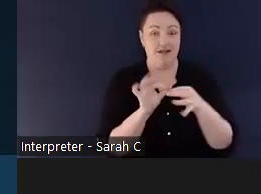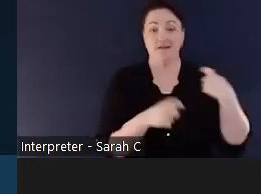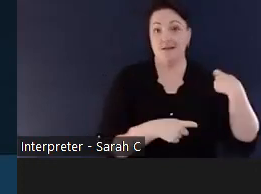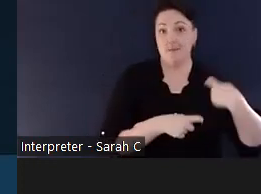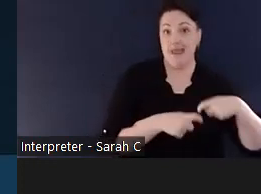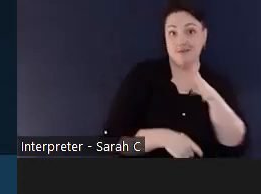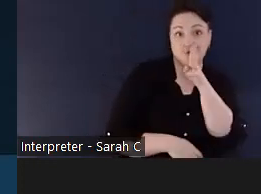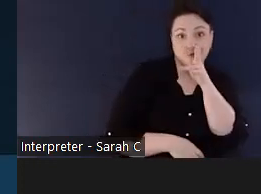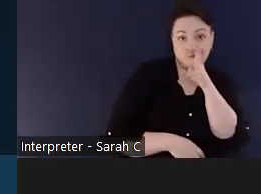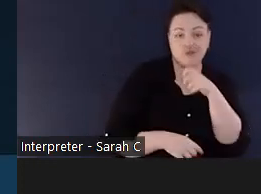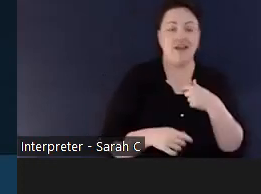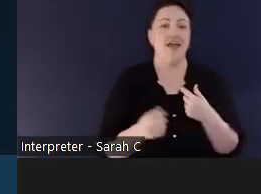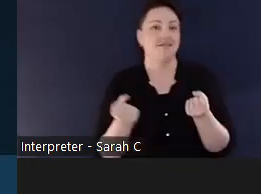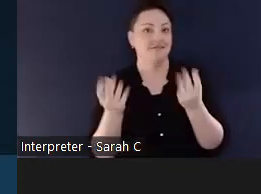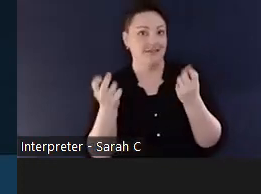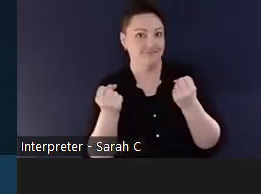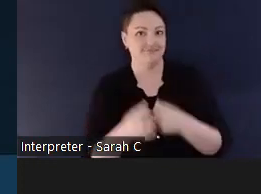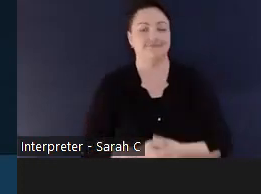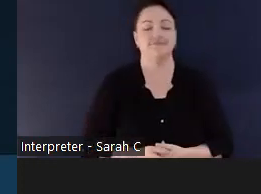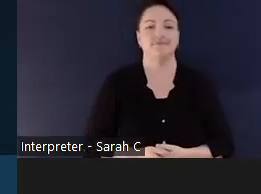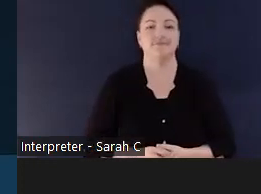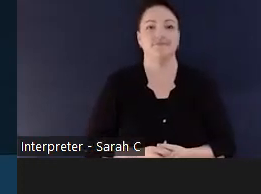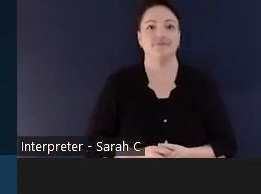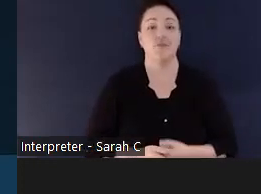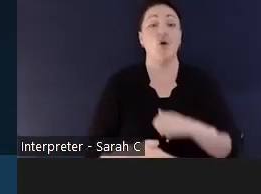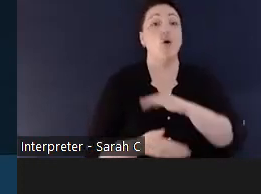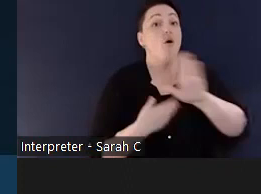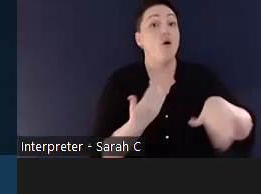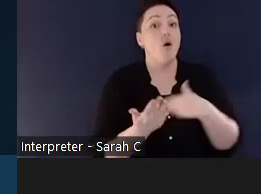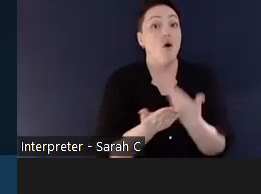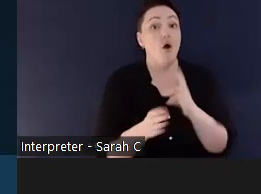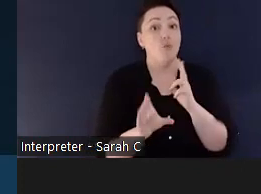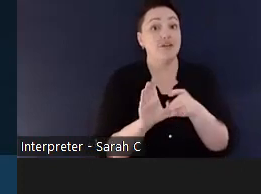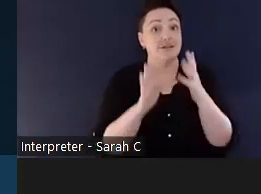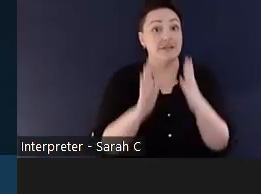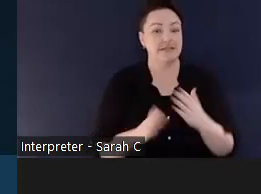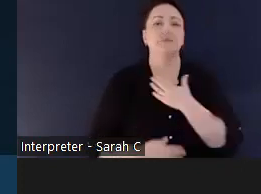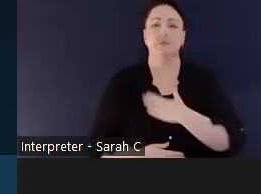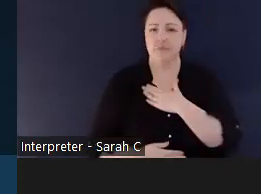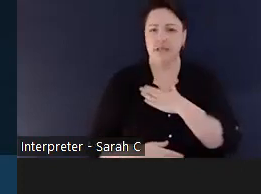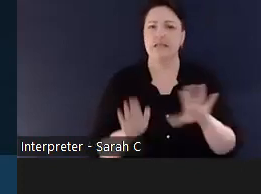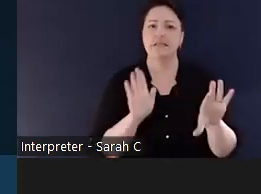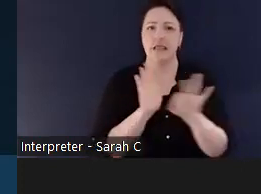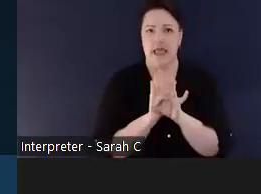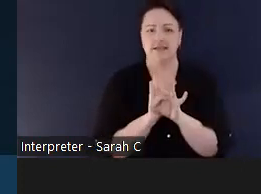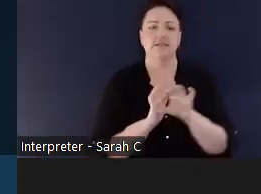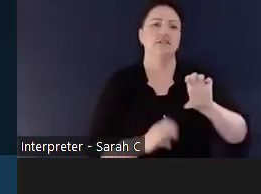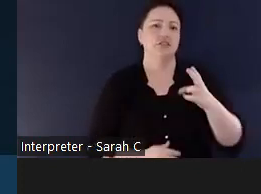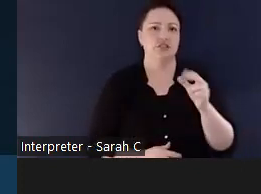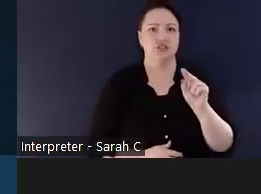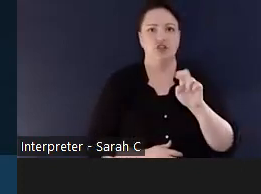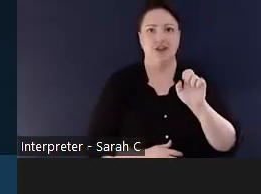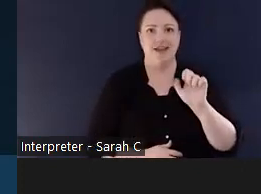Language. All participants must select a channel by please clicking on the interpretation button at the bottom